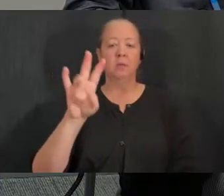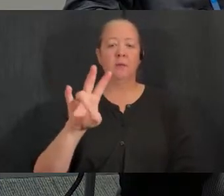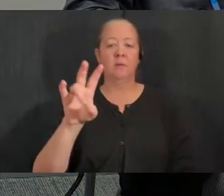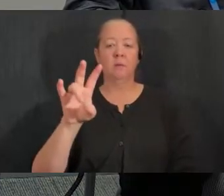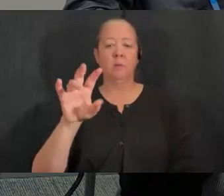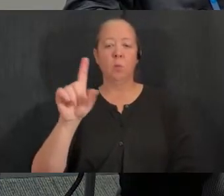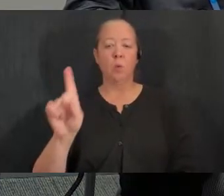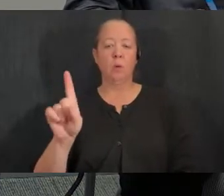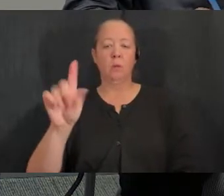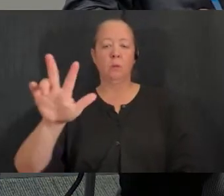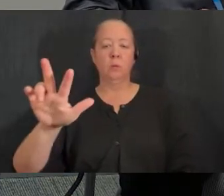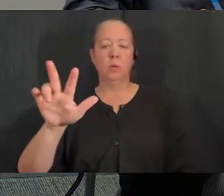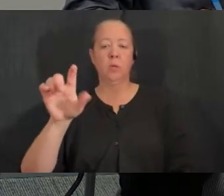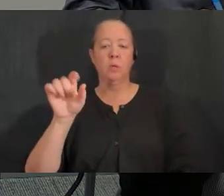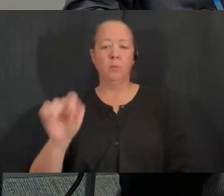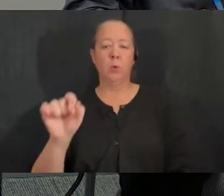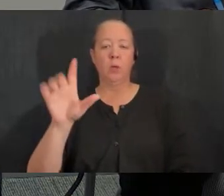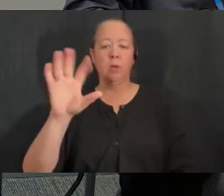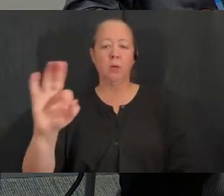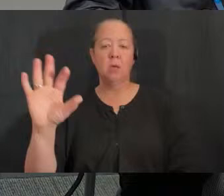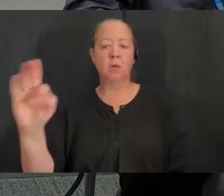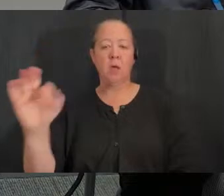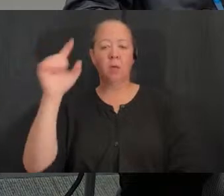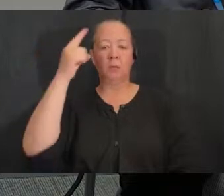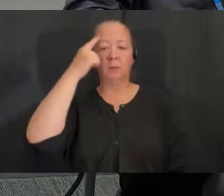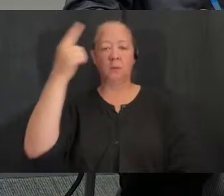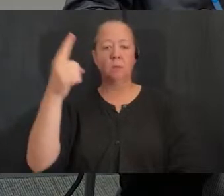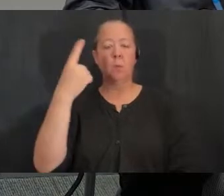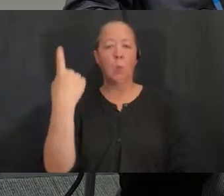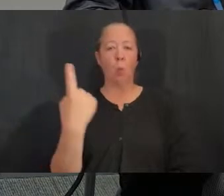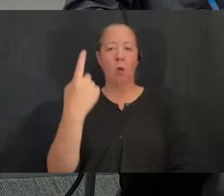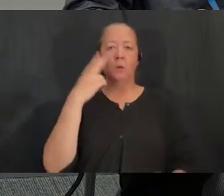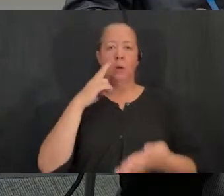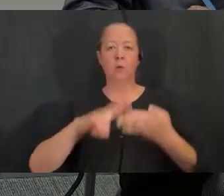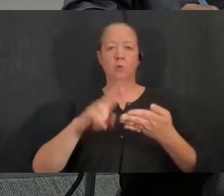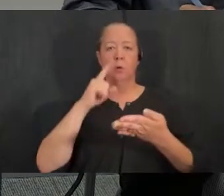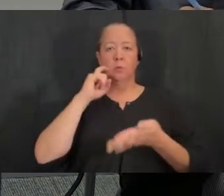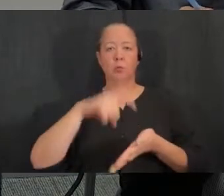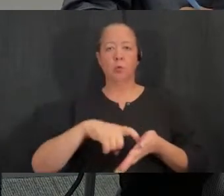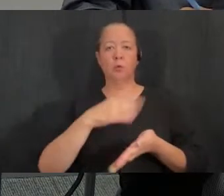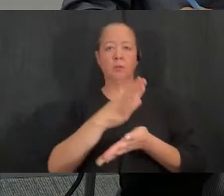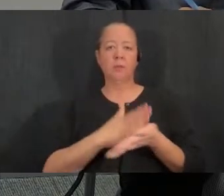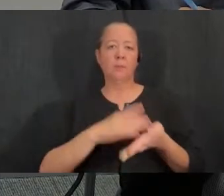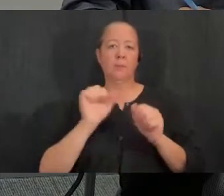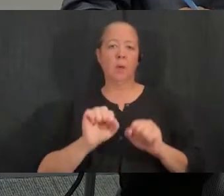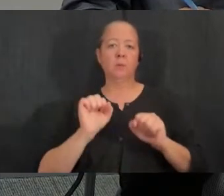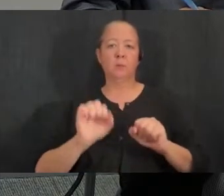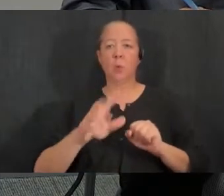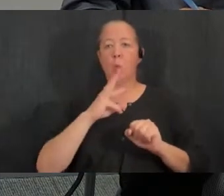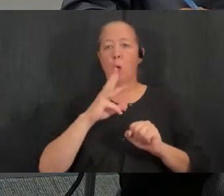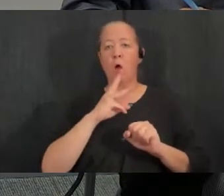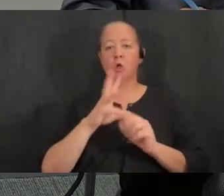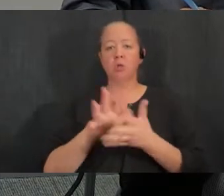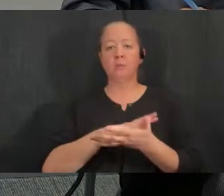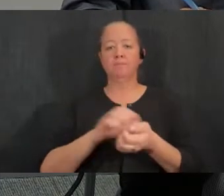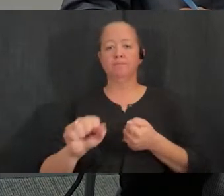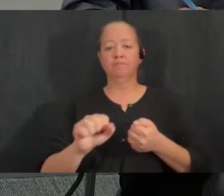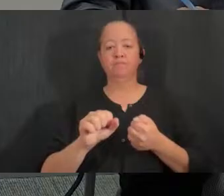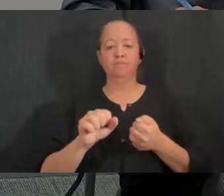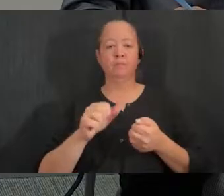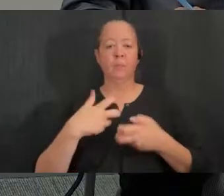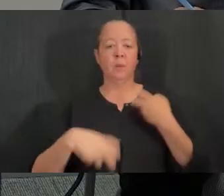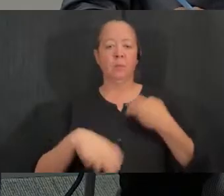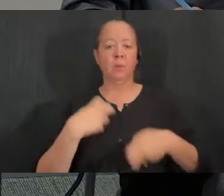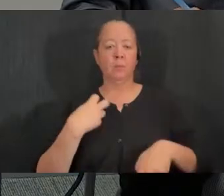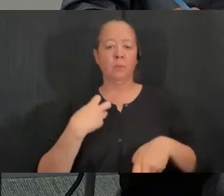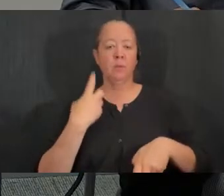One contractor noted some potential water issues. We may get some input for some other amenities. And so the contingency, I